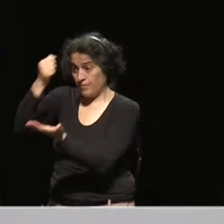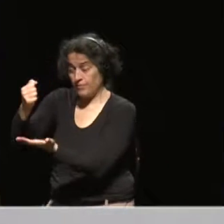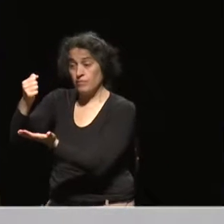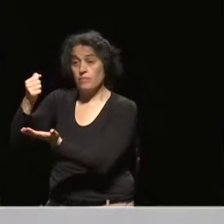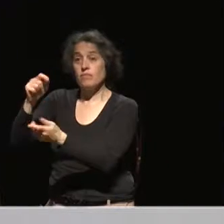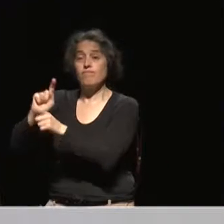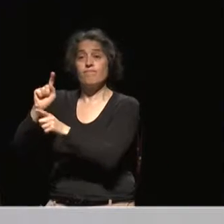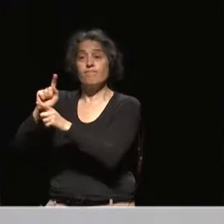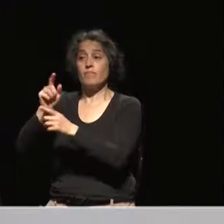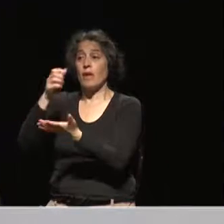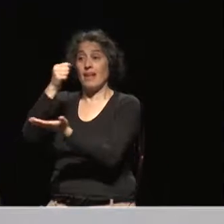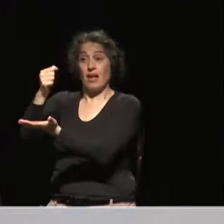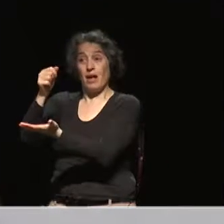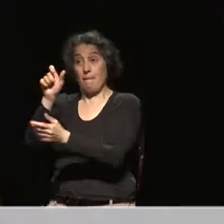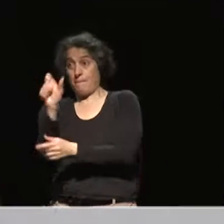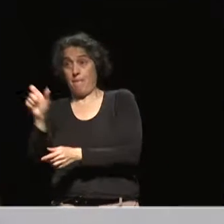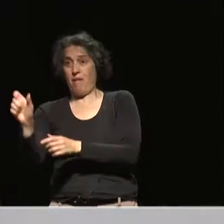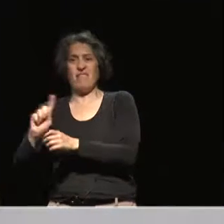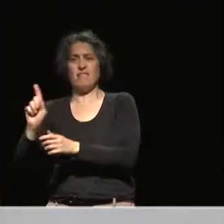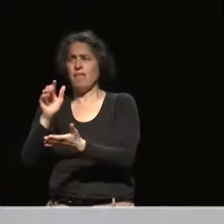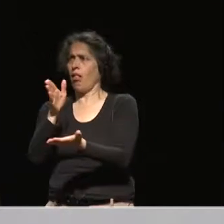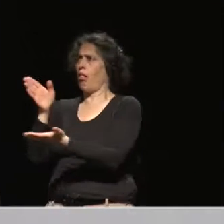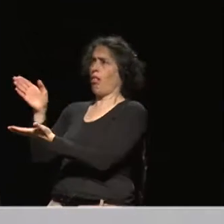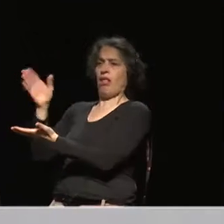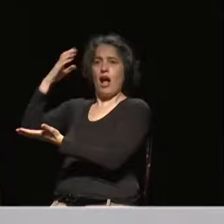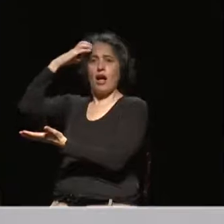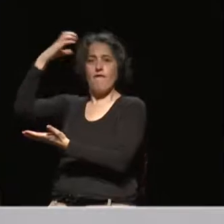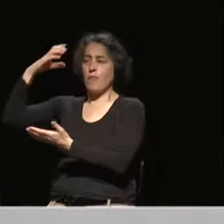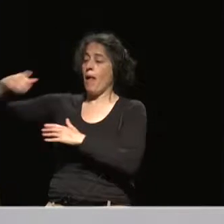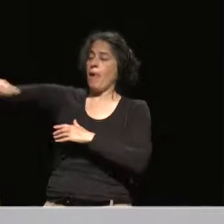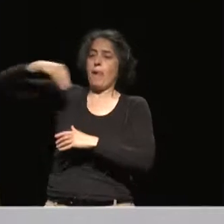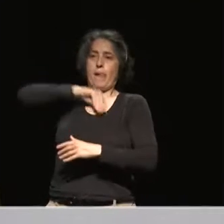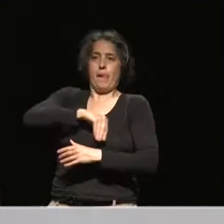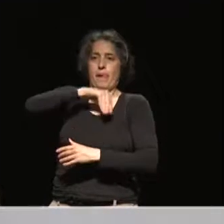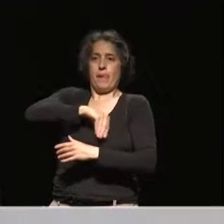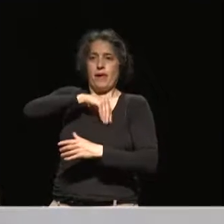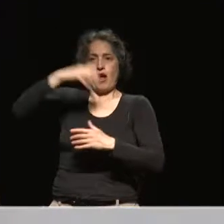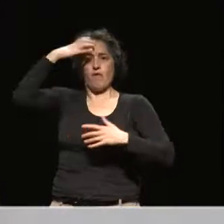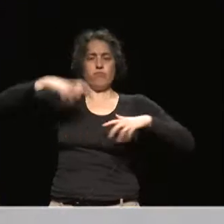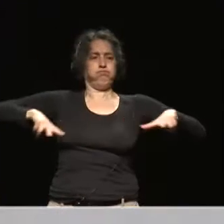keeping up the dictator's lifestyle that he's accustomed to, well, that's not